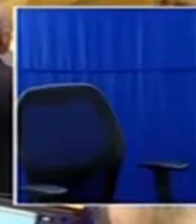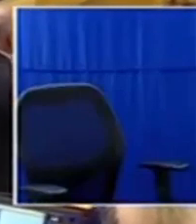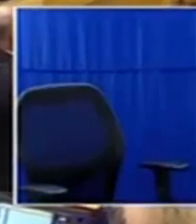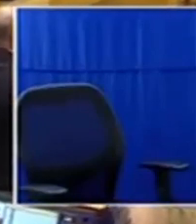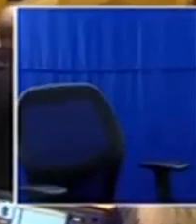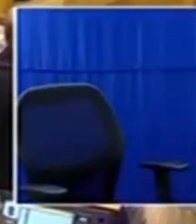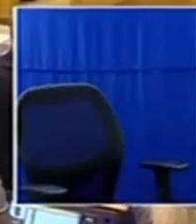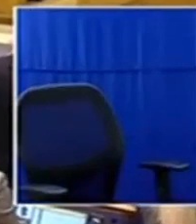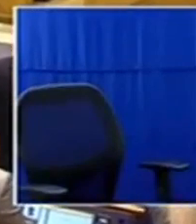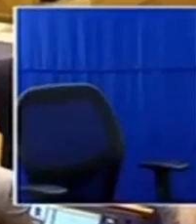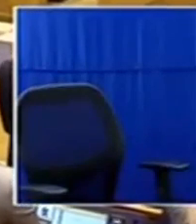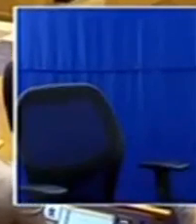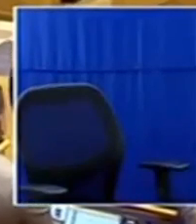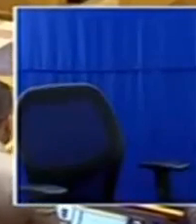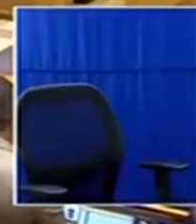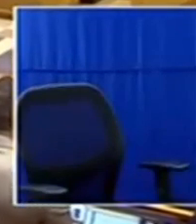Beatrice Ngobo, ANC.